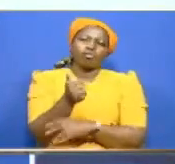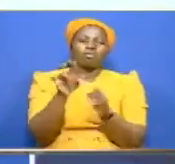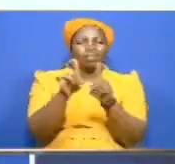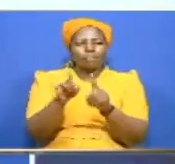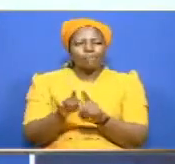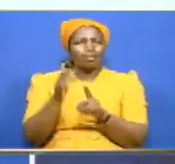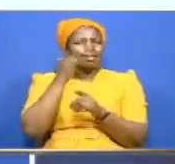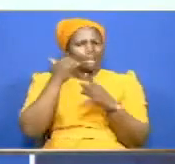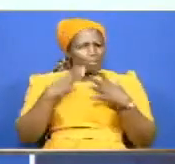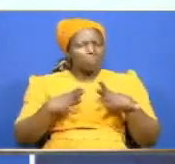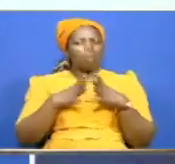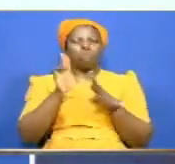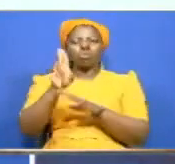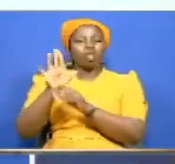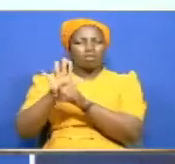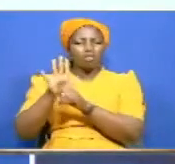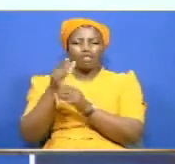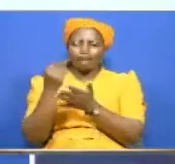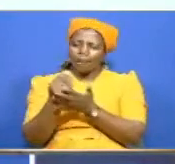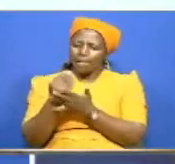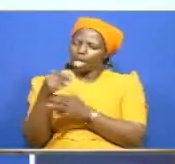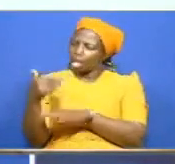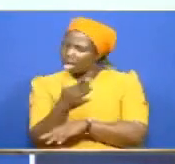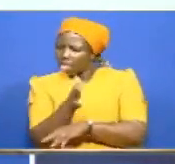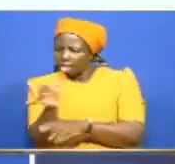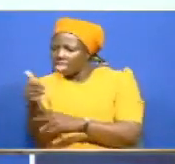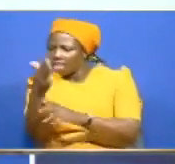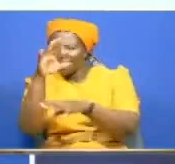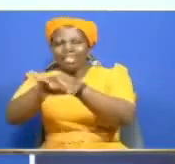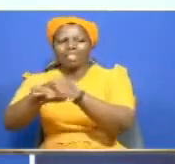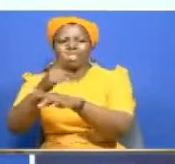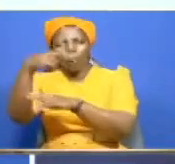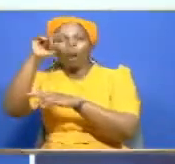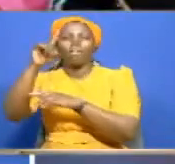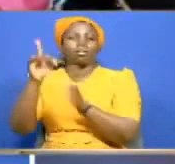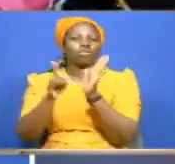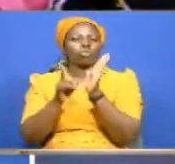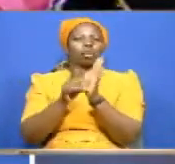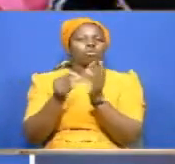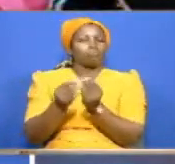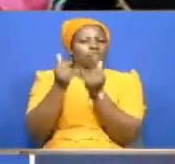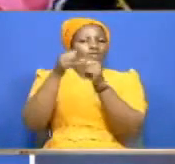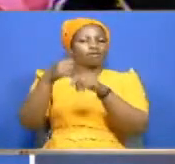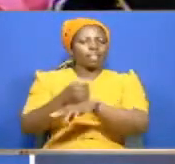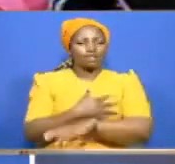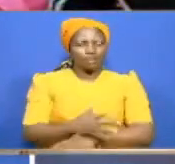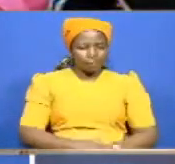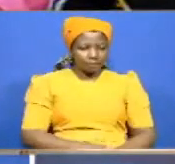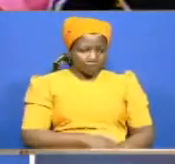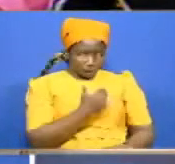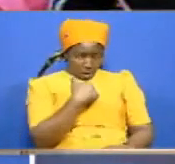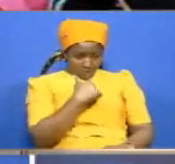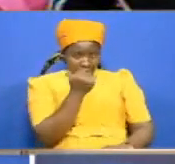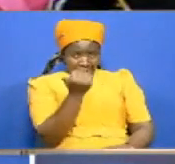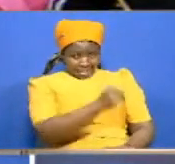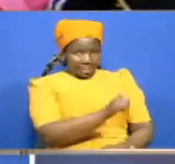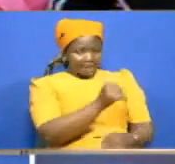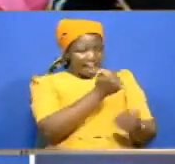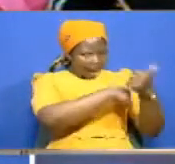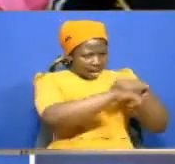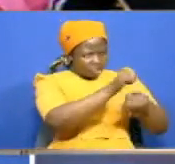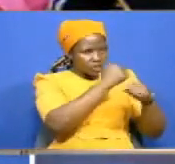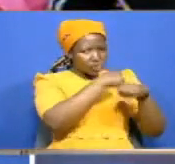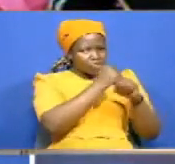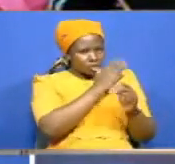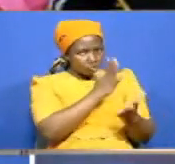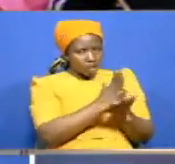of trying just to navigate and getting to the right people to treat the cancer. And are there any mitigation efforts to ensure